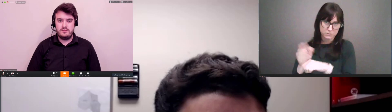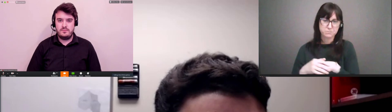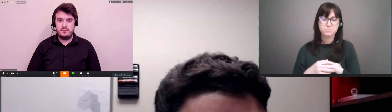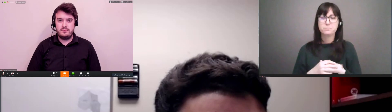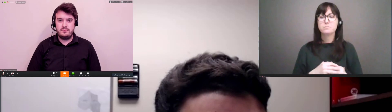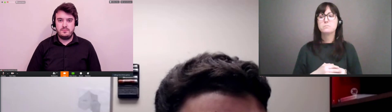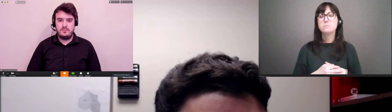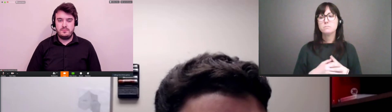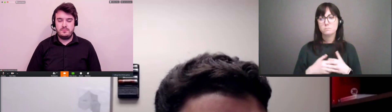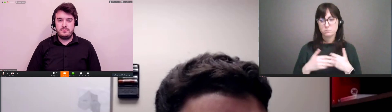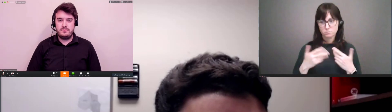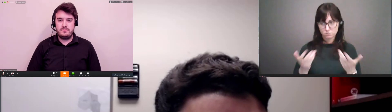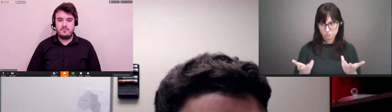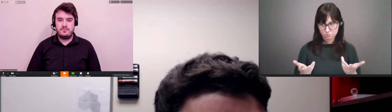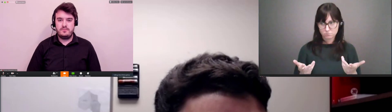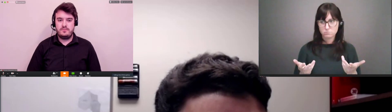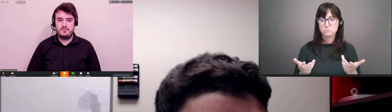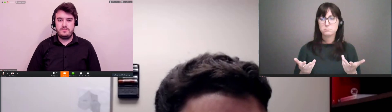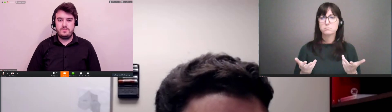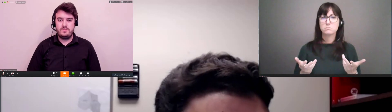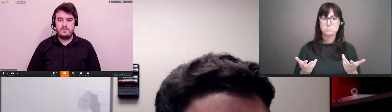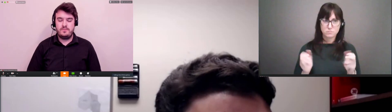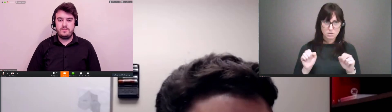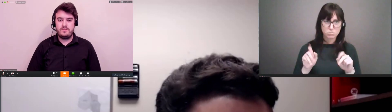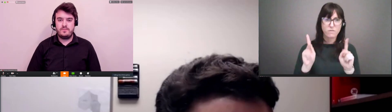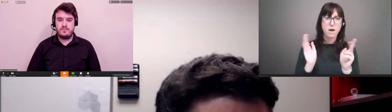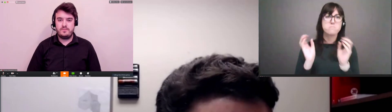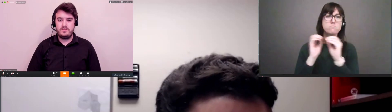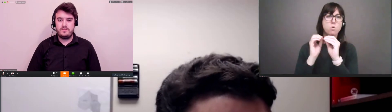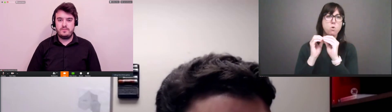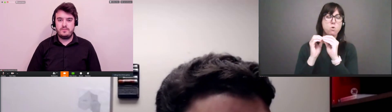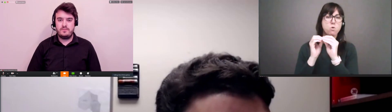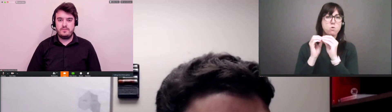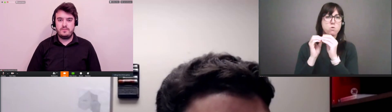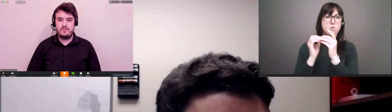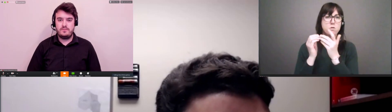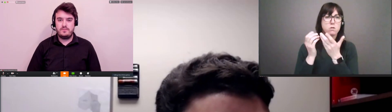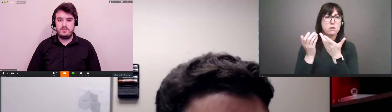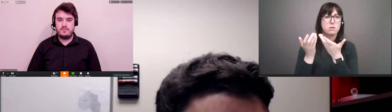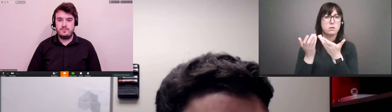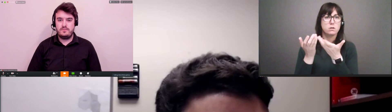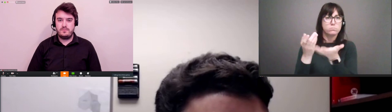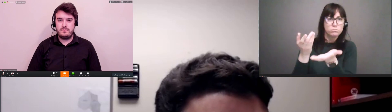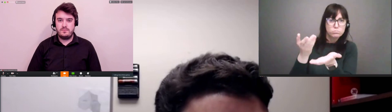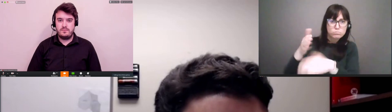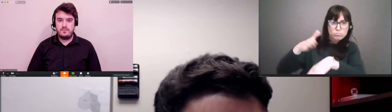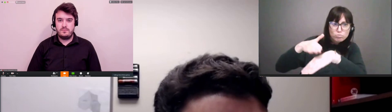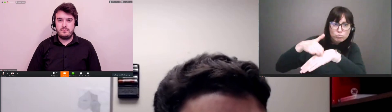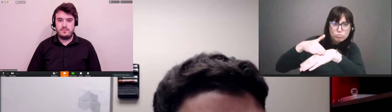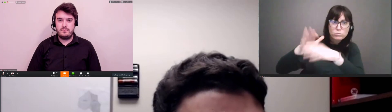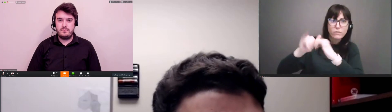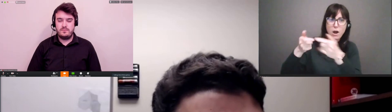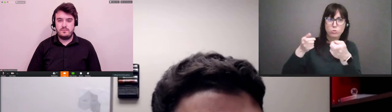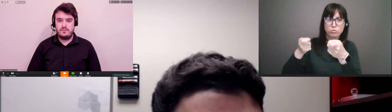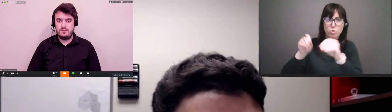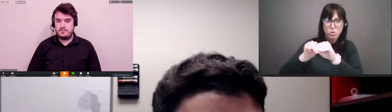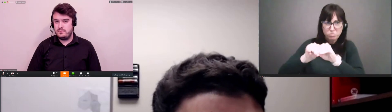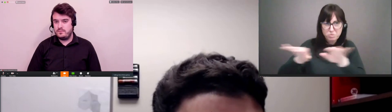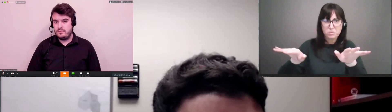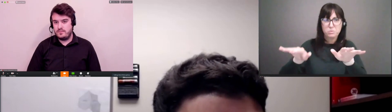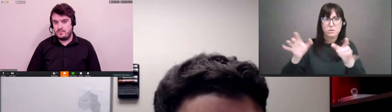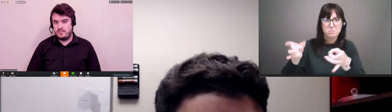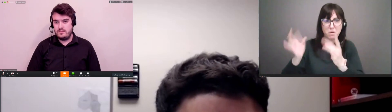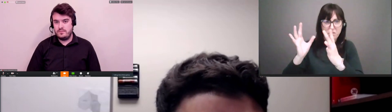And provide more detailed guidance in terms of helping them control their outbreak. With